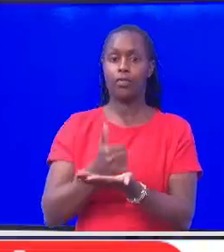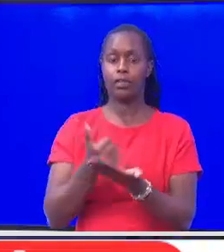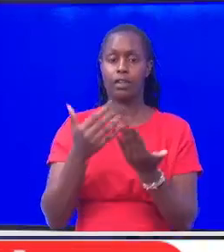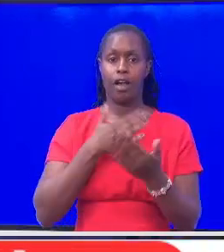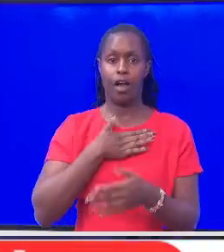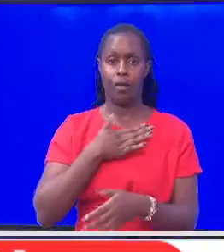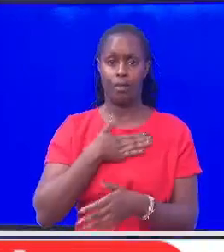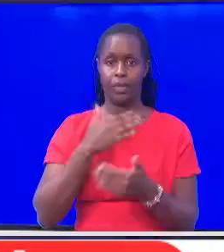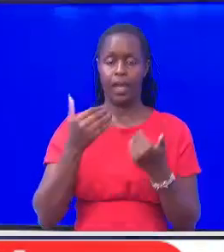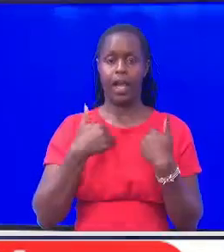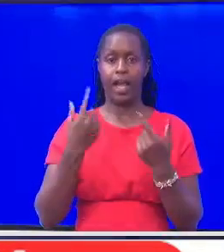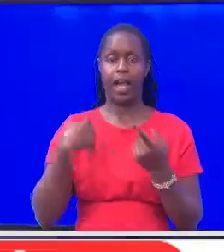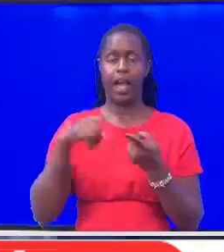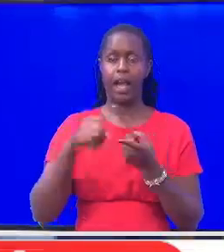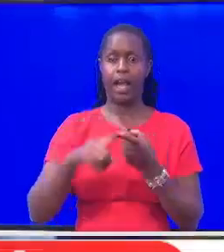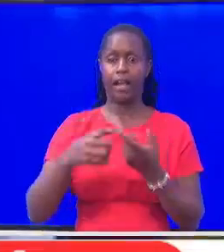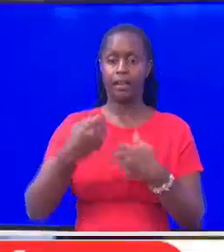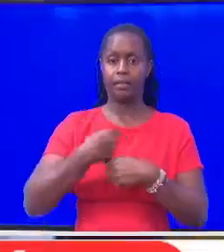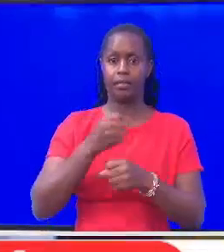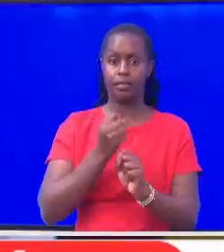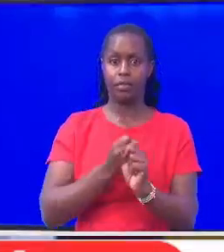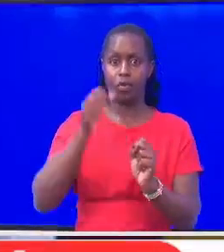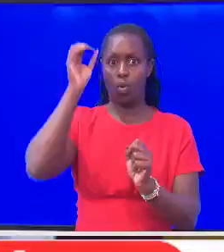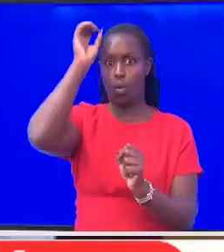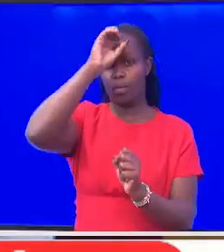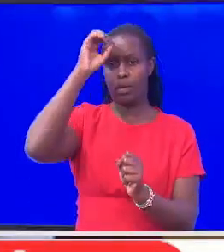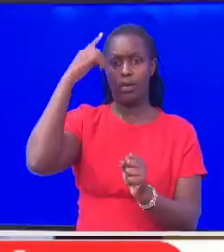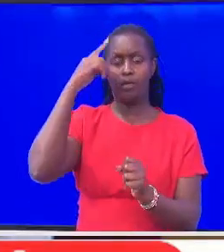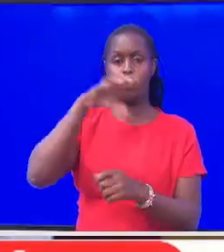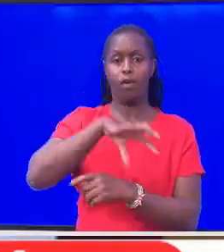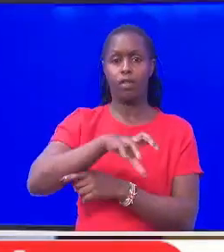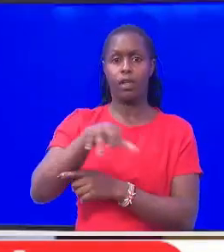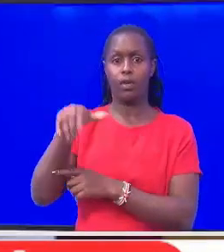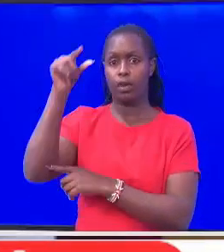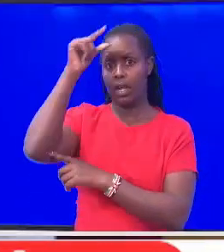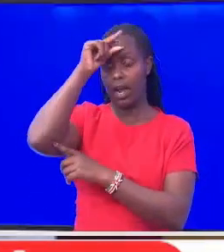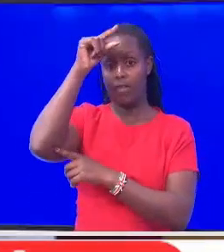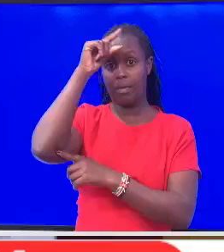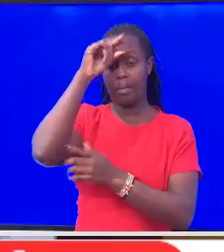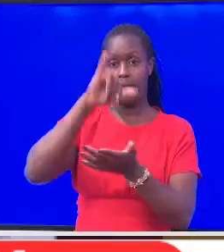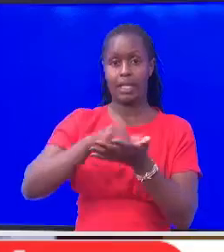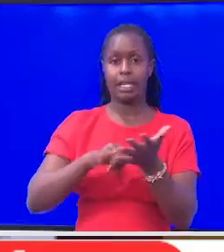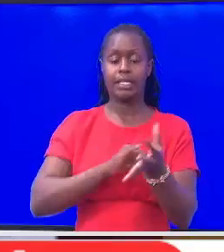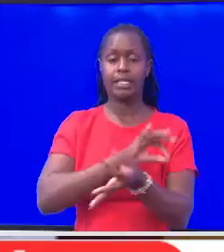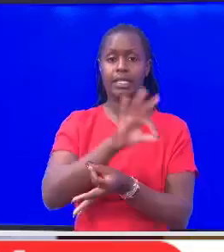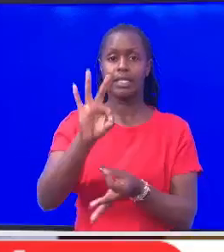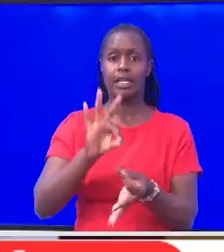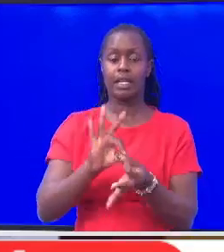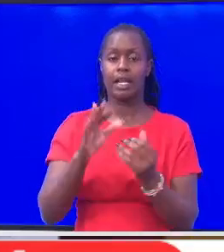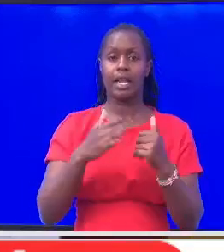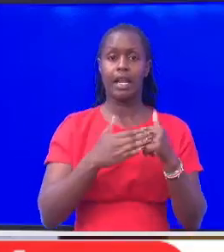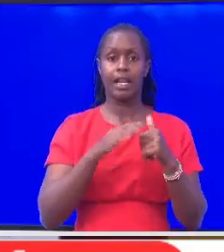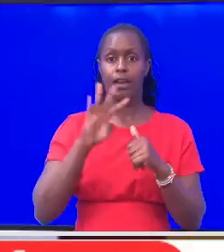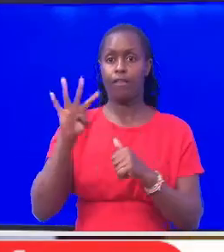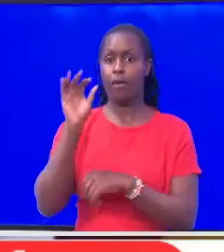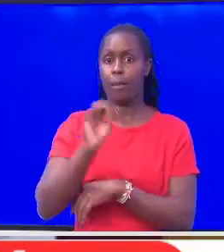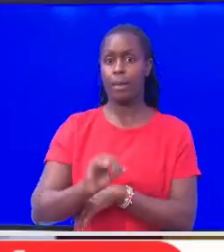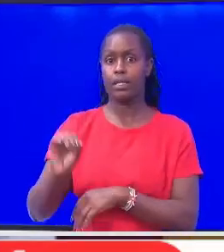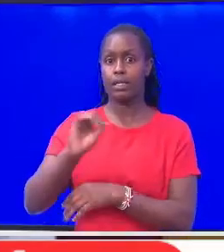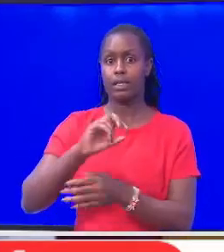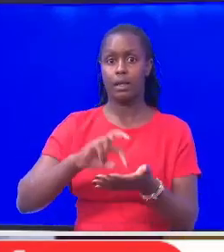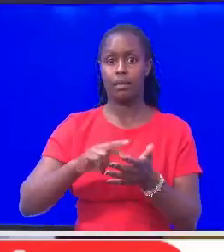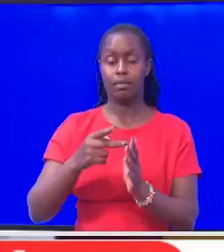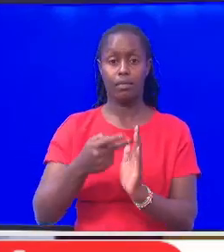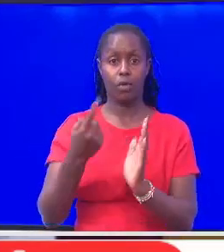had modified audit opinions. For the county governments, it was at exactly 94%. Meaning that